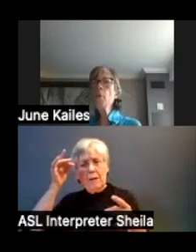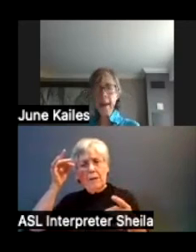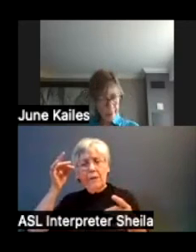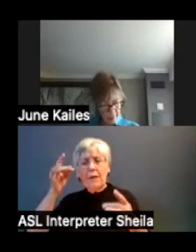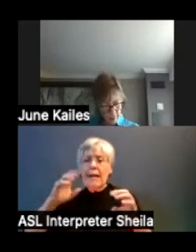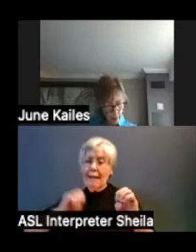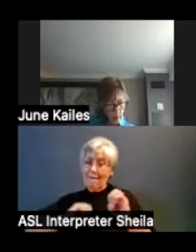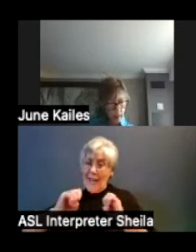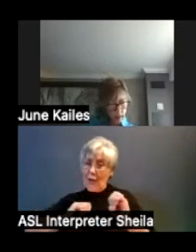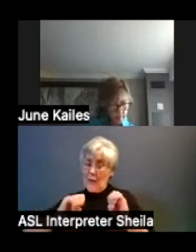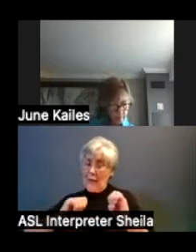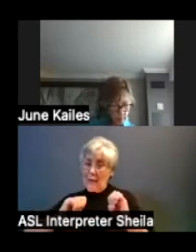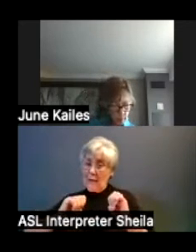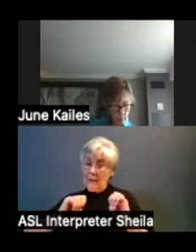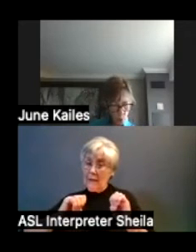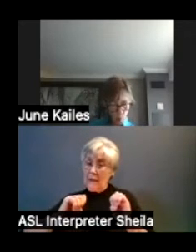evaluating